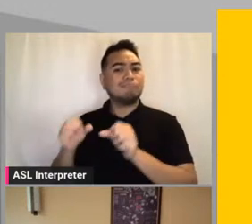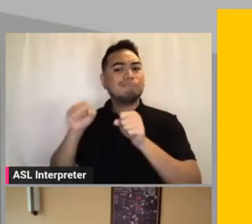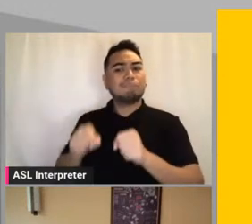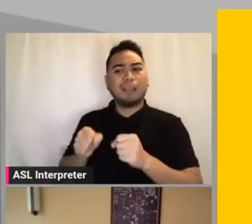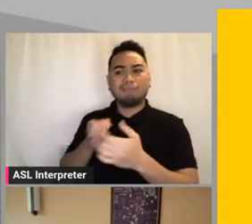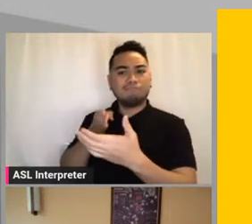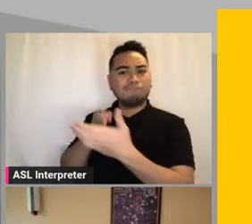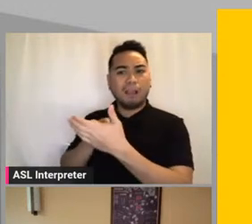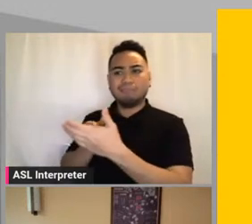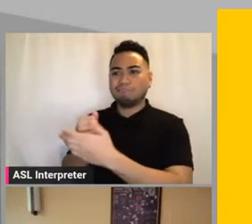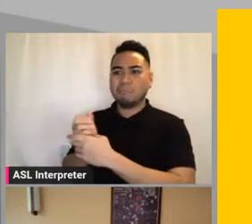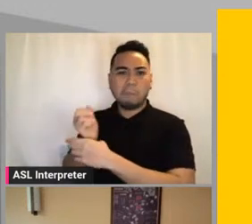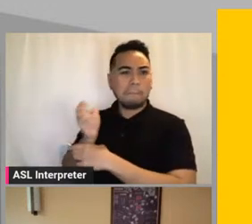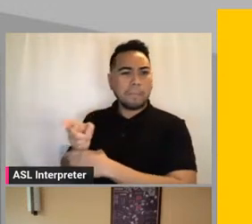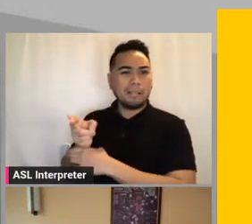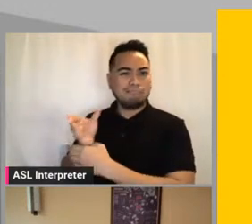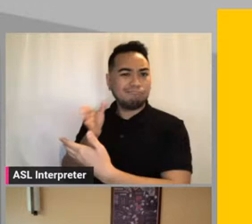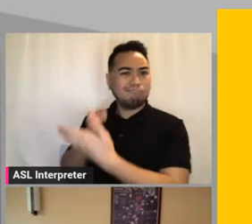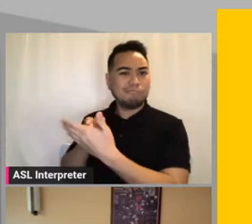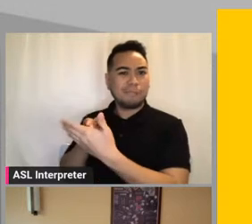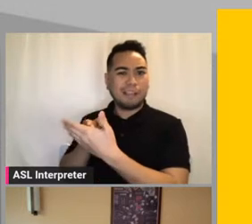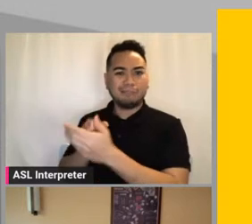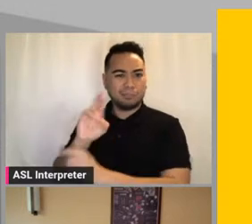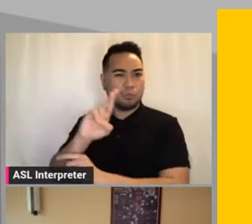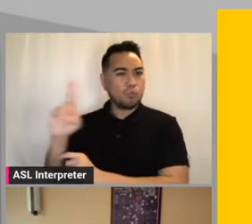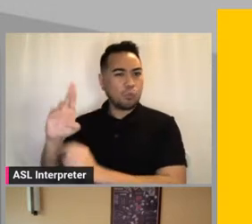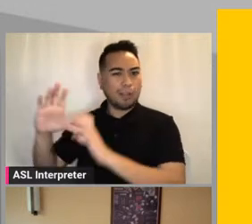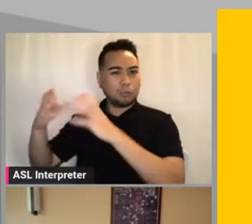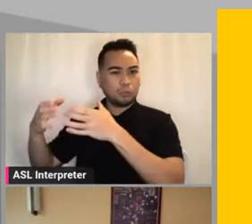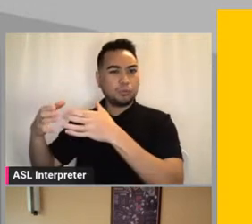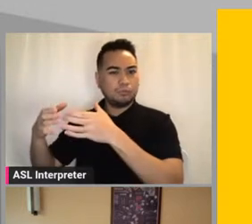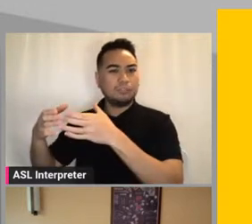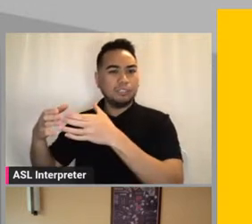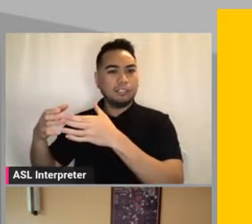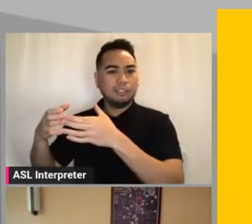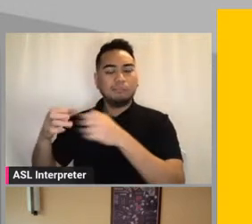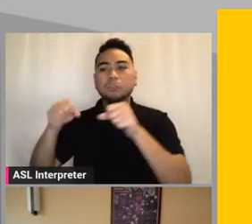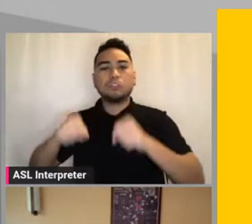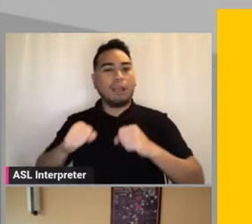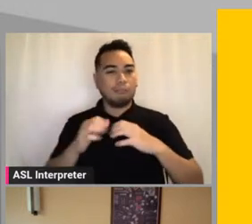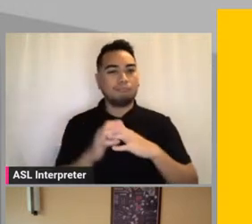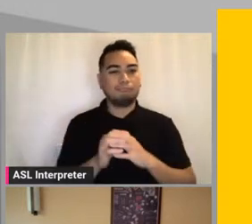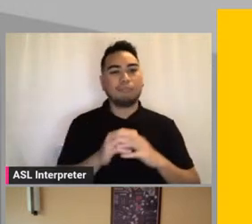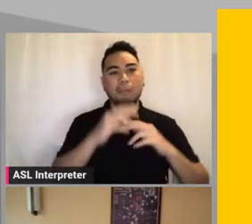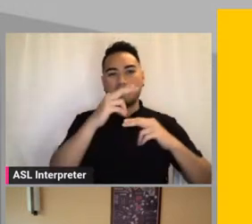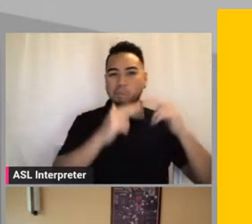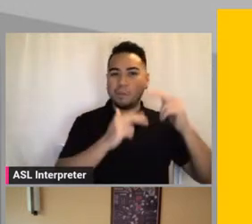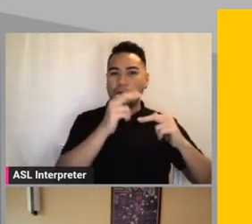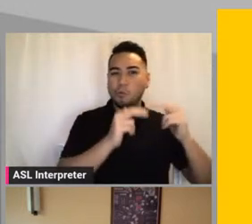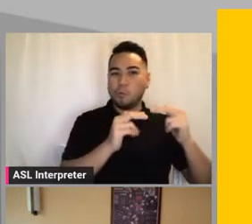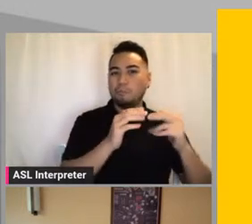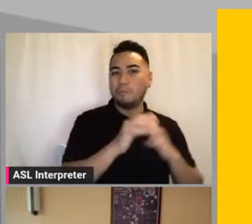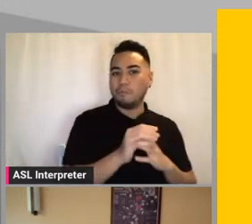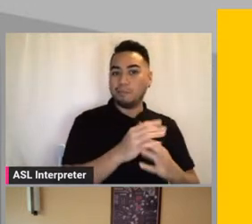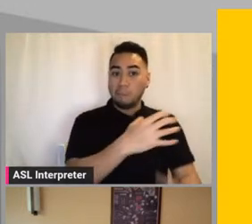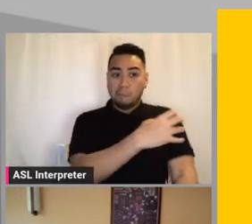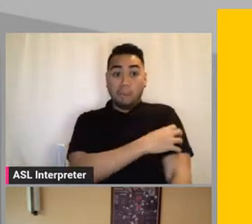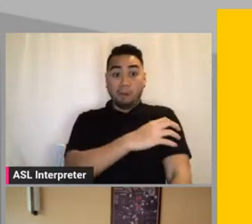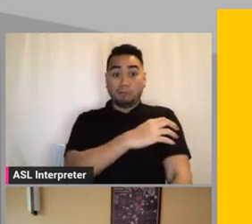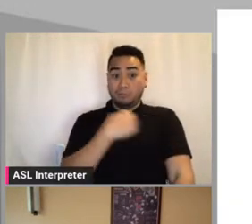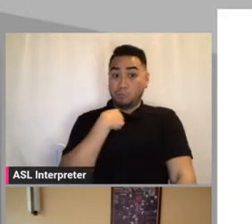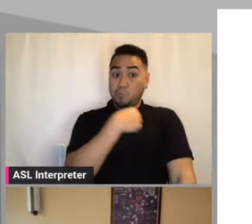up opportunities for our movements to be able to build the power that we desperately need.